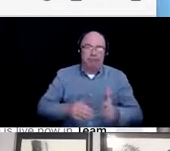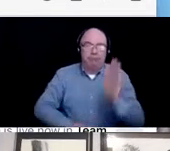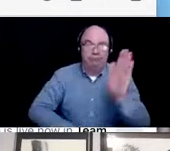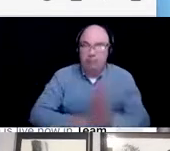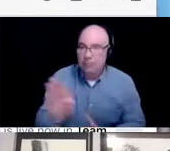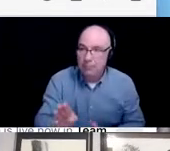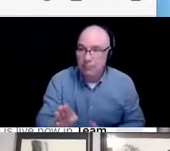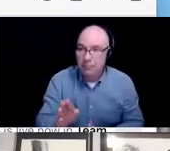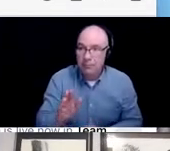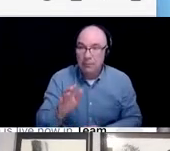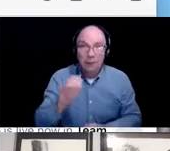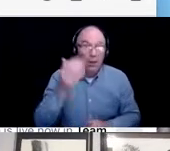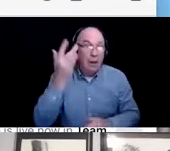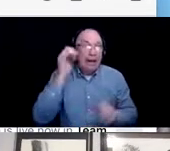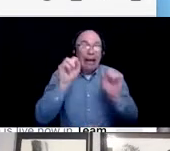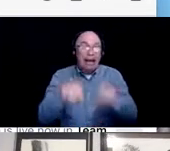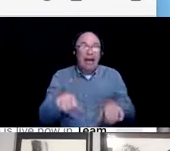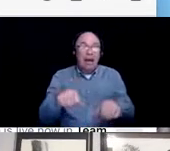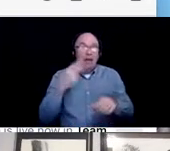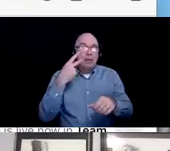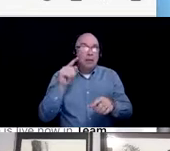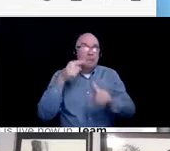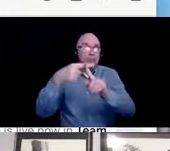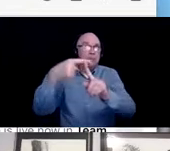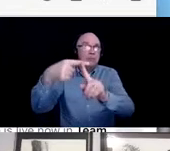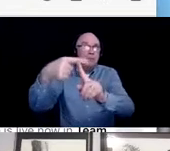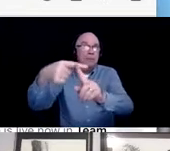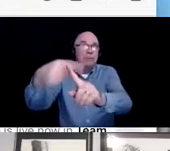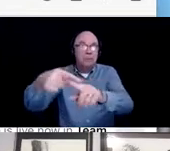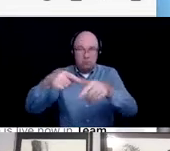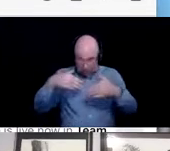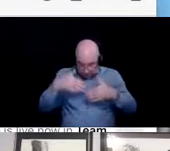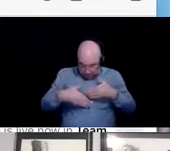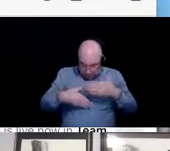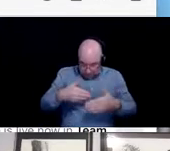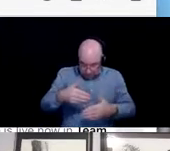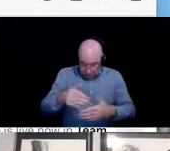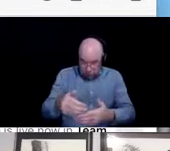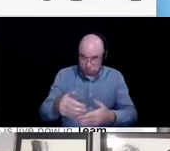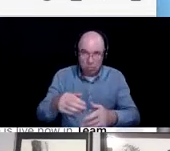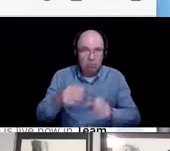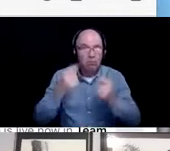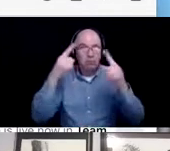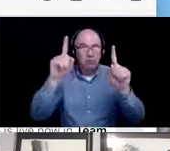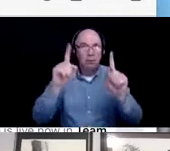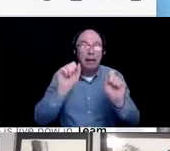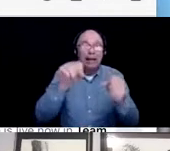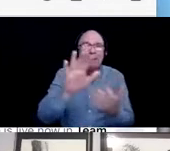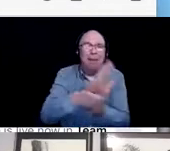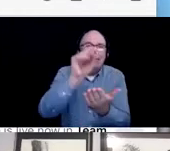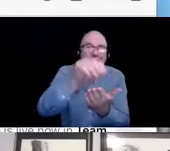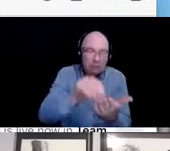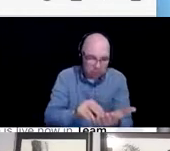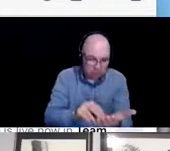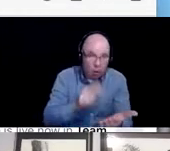you can follow a pattern and see that it works. You can look at our comp plan, lay it out on paper. You don't have to just hope. There actually